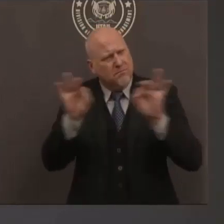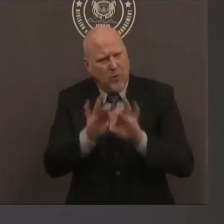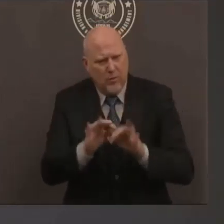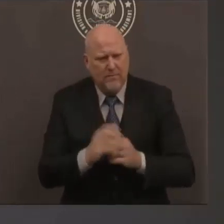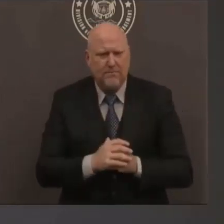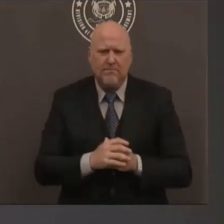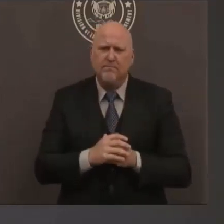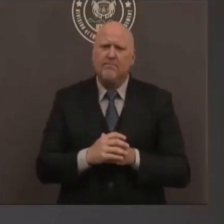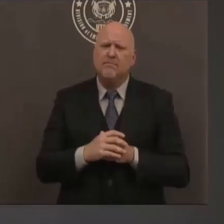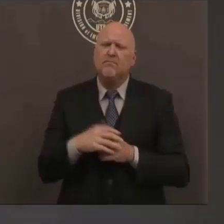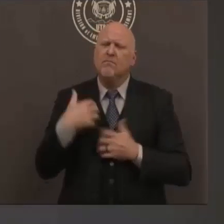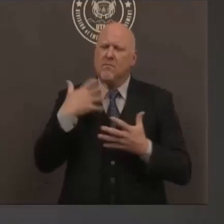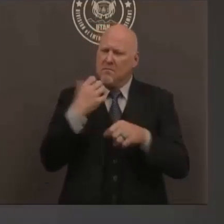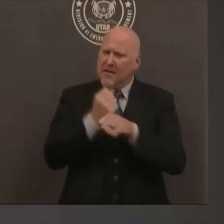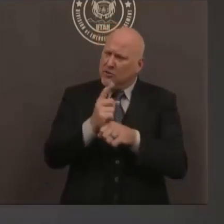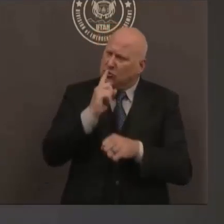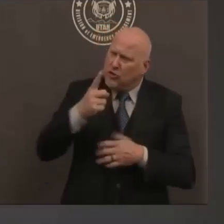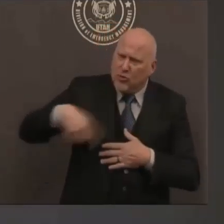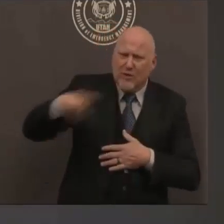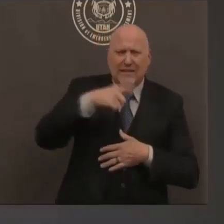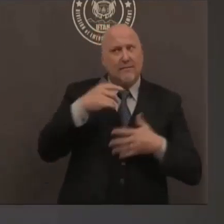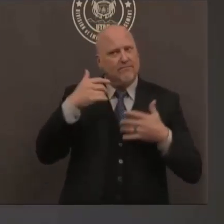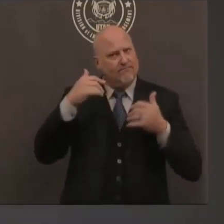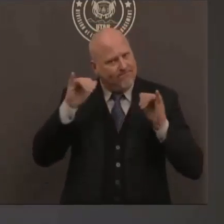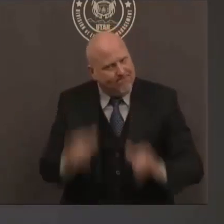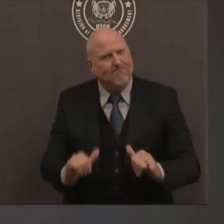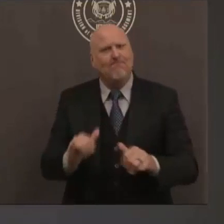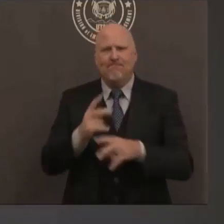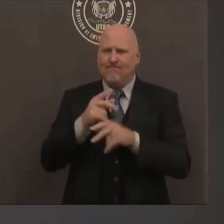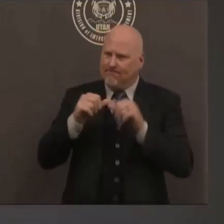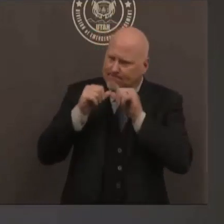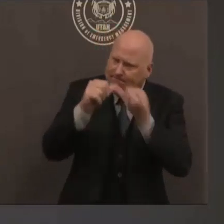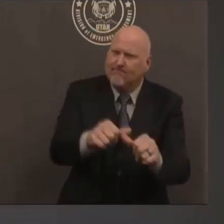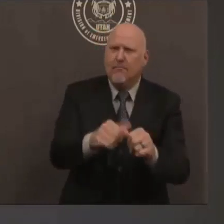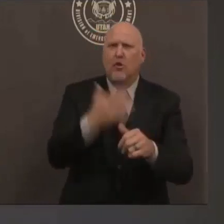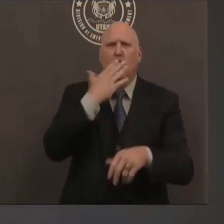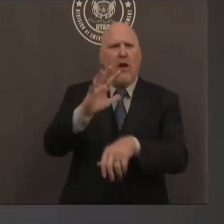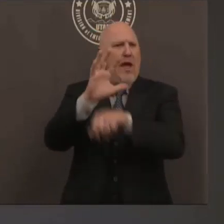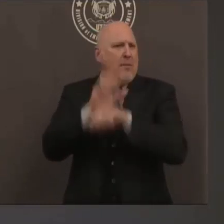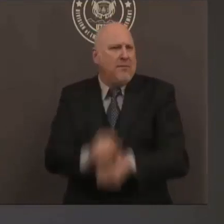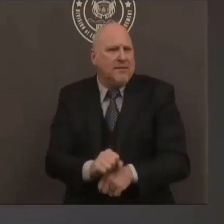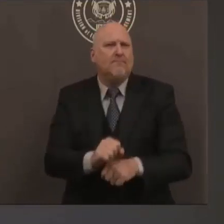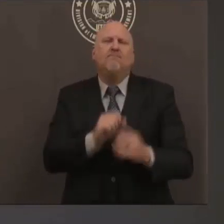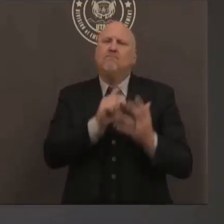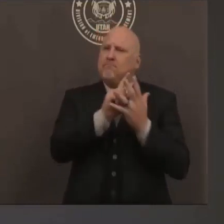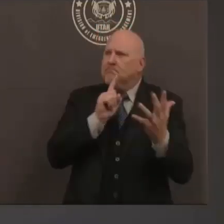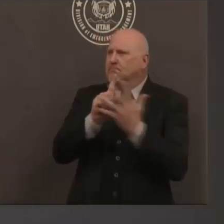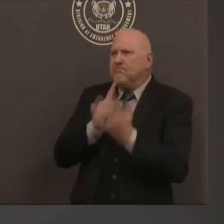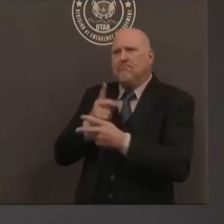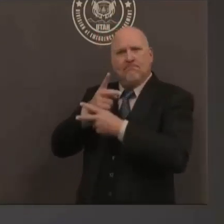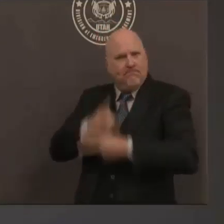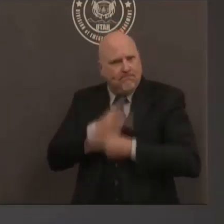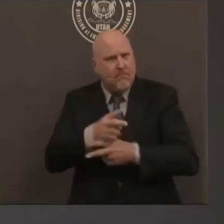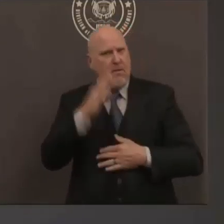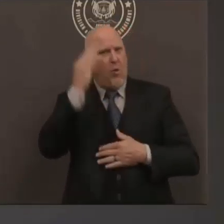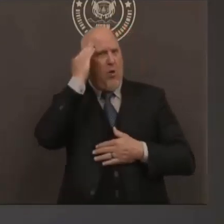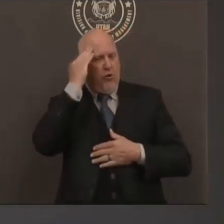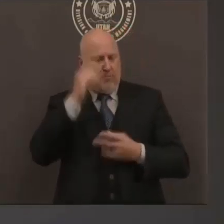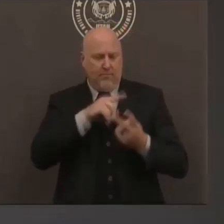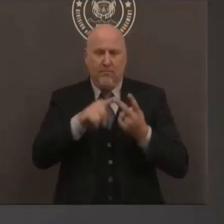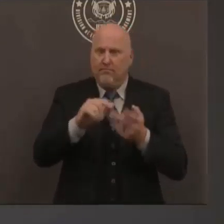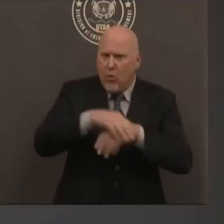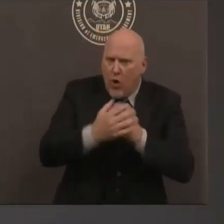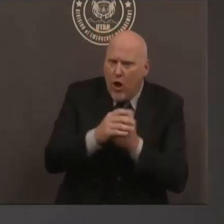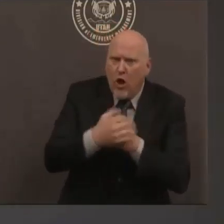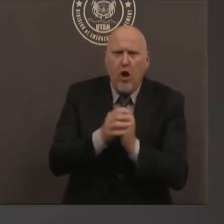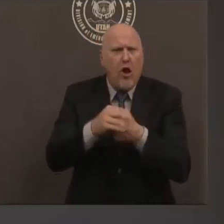ad nauseum. You're probably tired of hearing it, but we still find that people are not following these directions, which is a little bit surprising to some